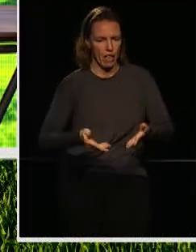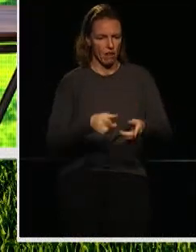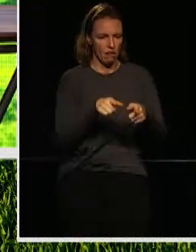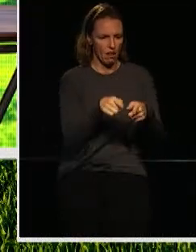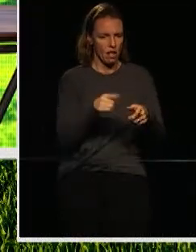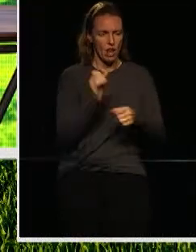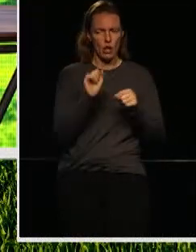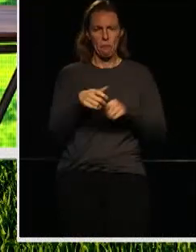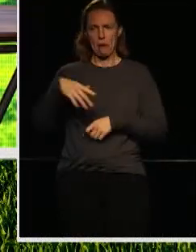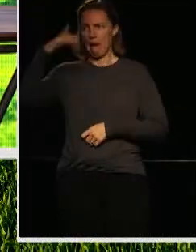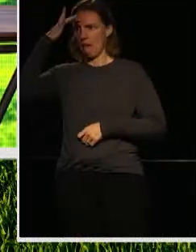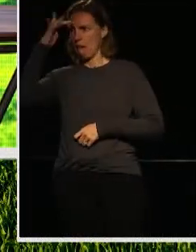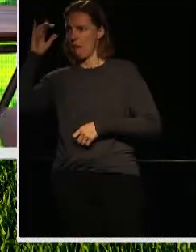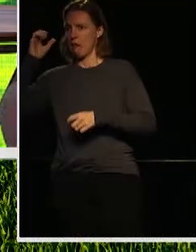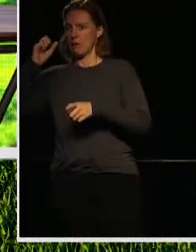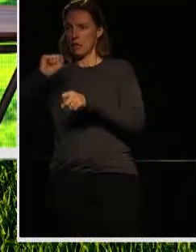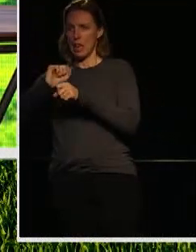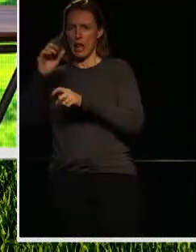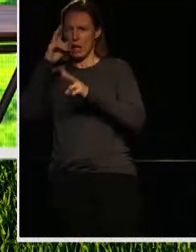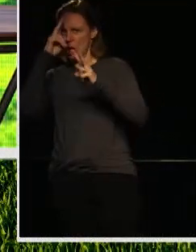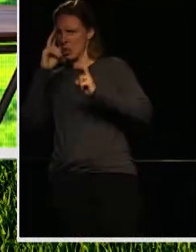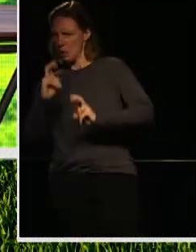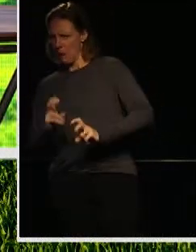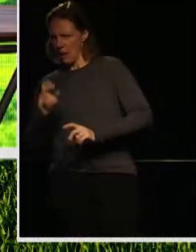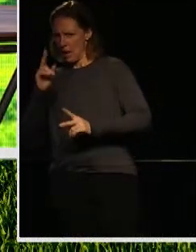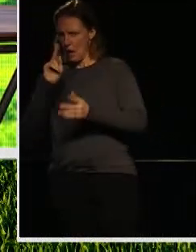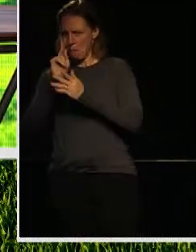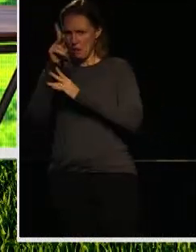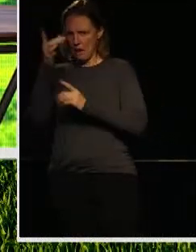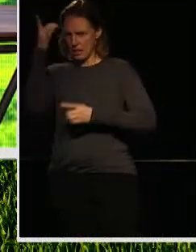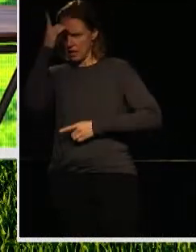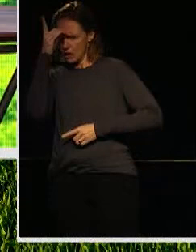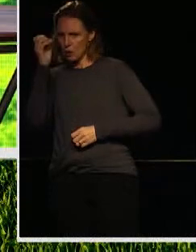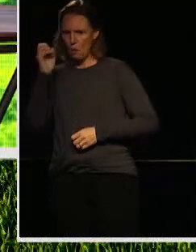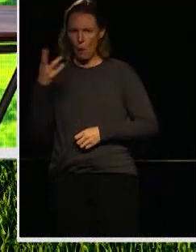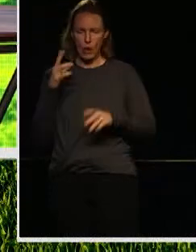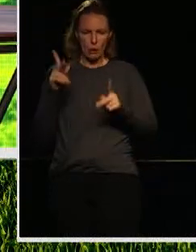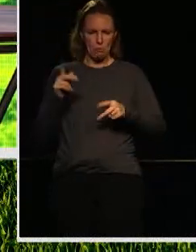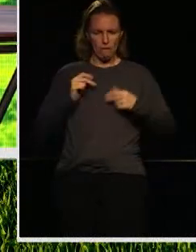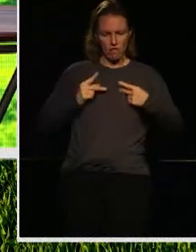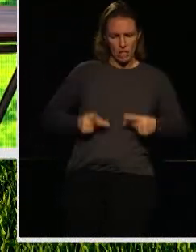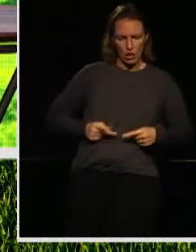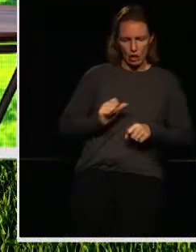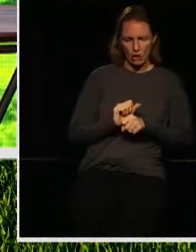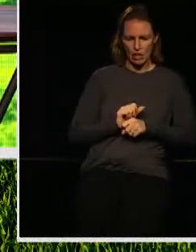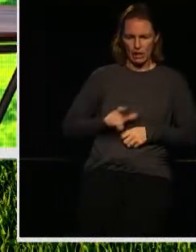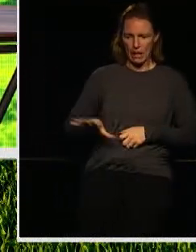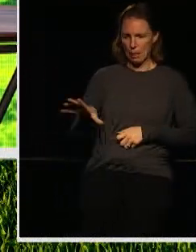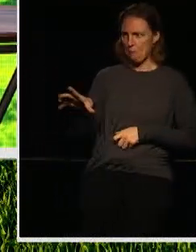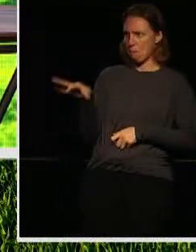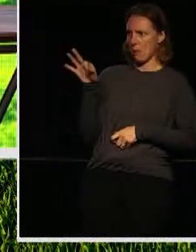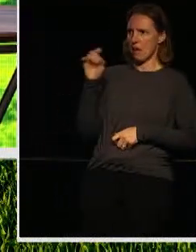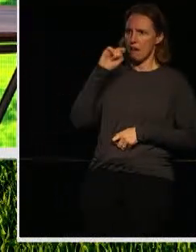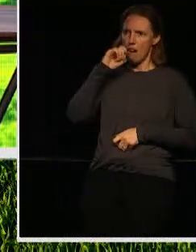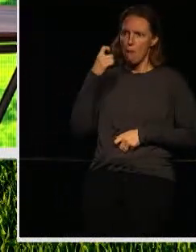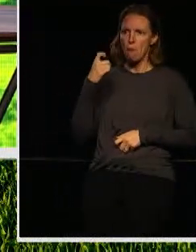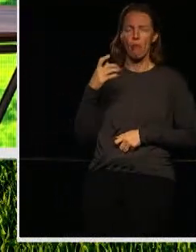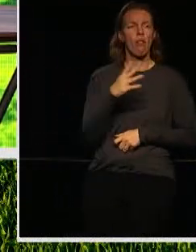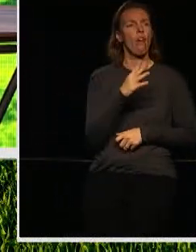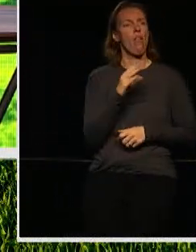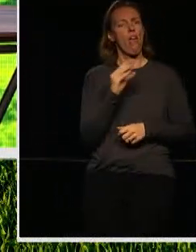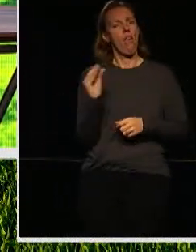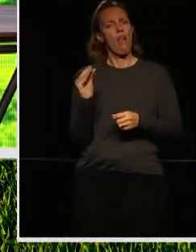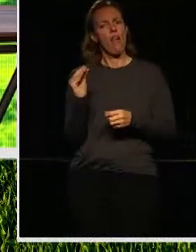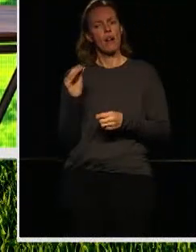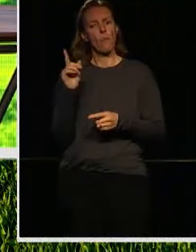intellectual task, such as diagnosing a plant disease, or it could be a physical task like picking an apple. And one of the